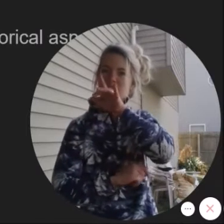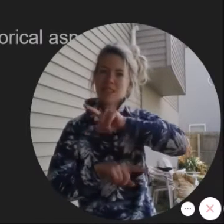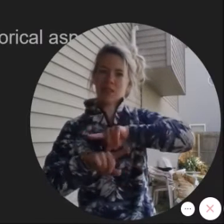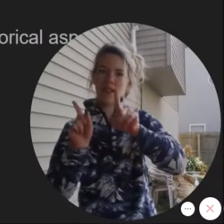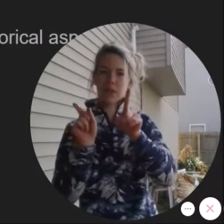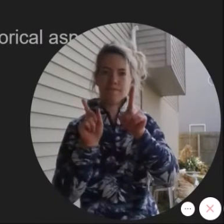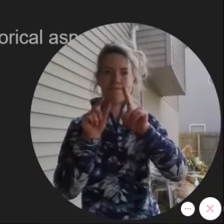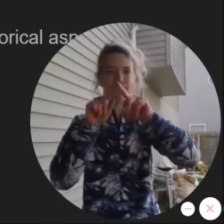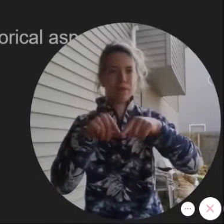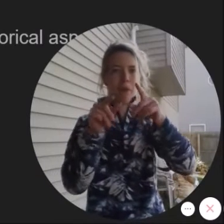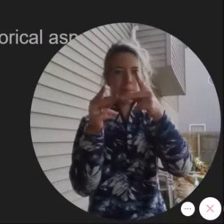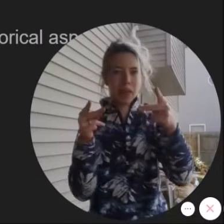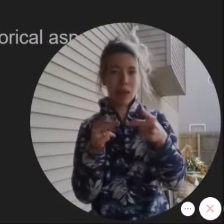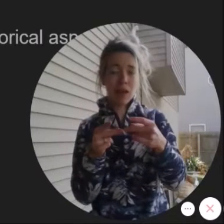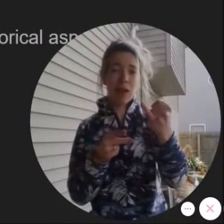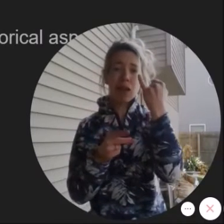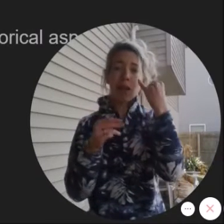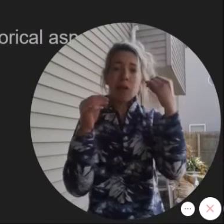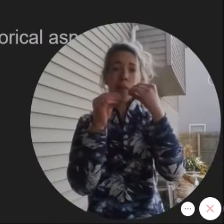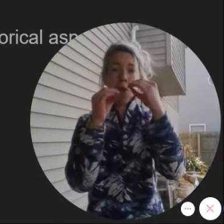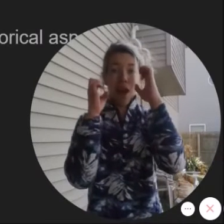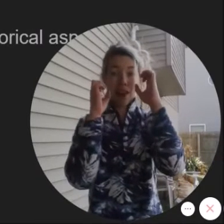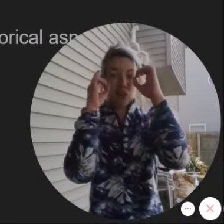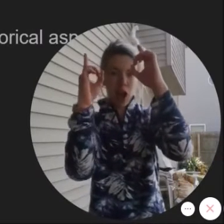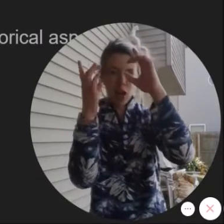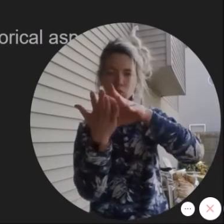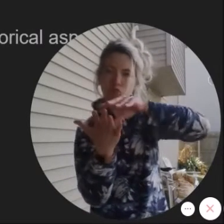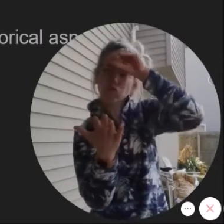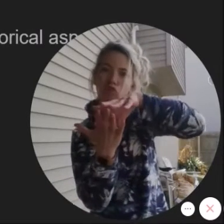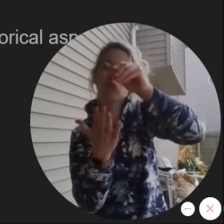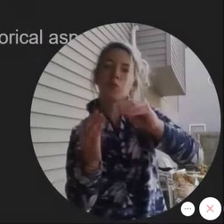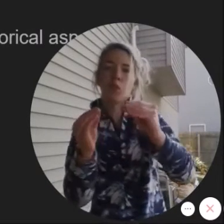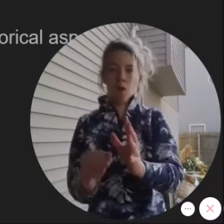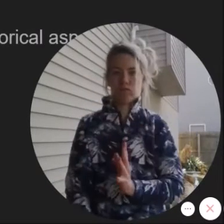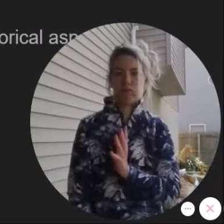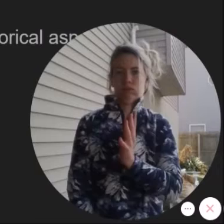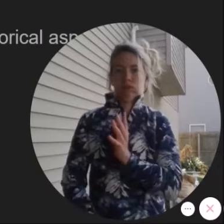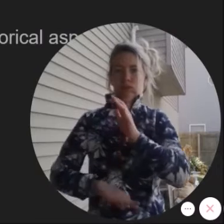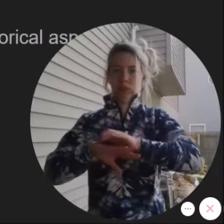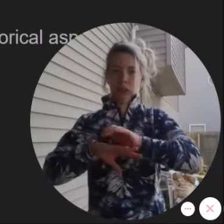Cockney accents. It really depends on the place.